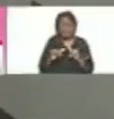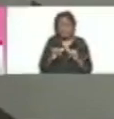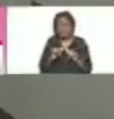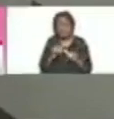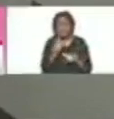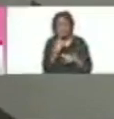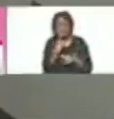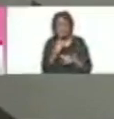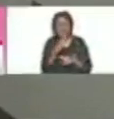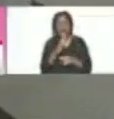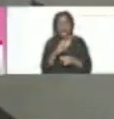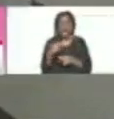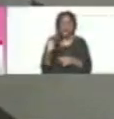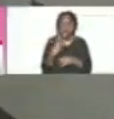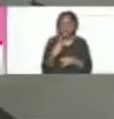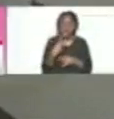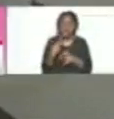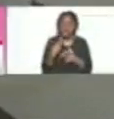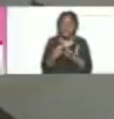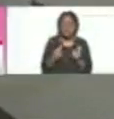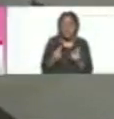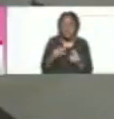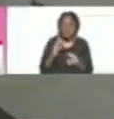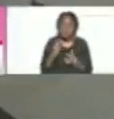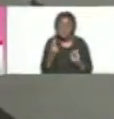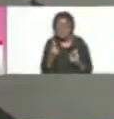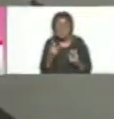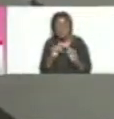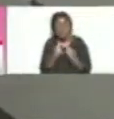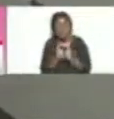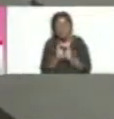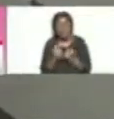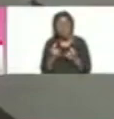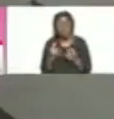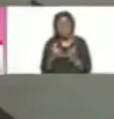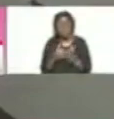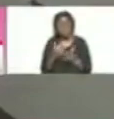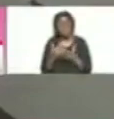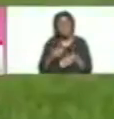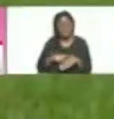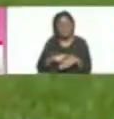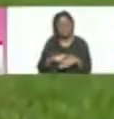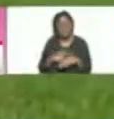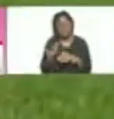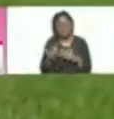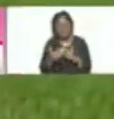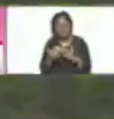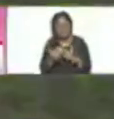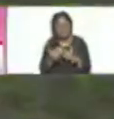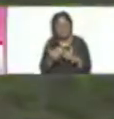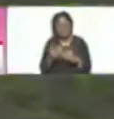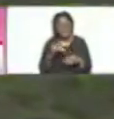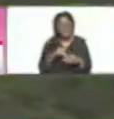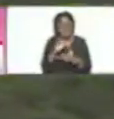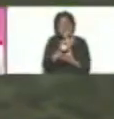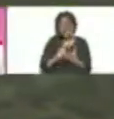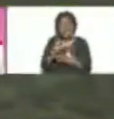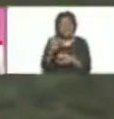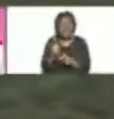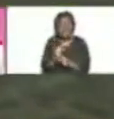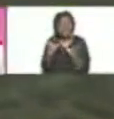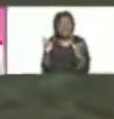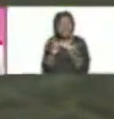do it? And sometimes the answer is pretty easy. We're a university and we give degrees. Sometimes the answer is more